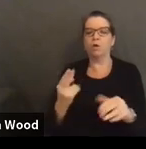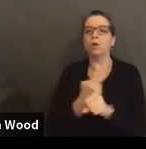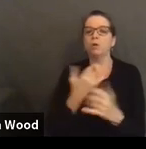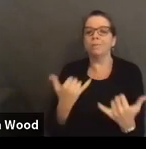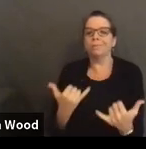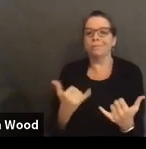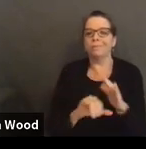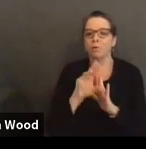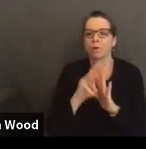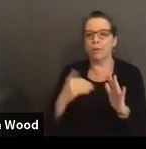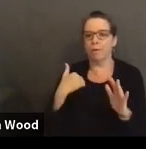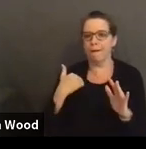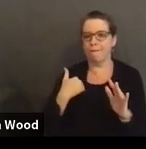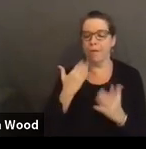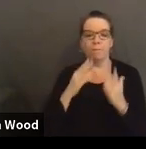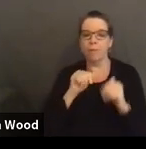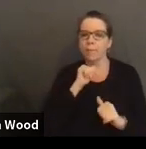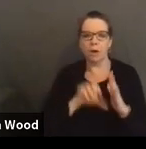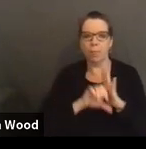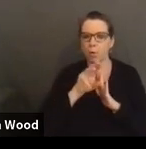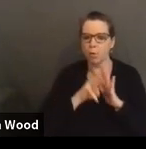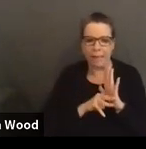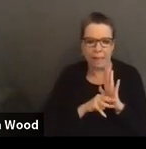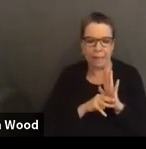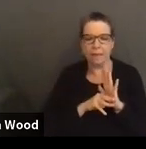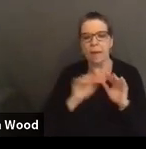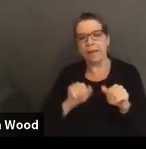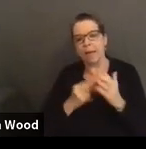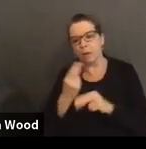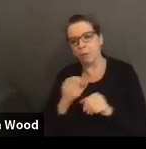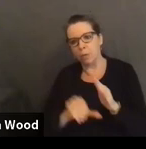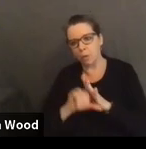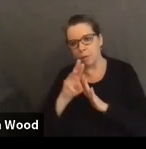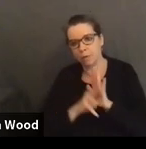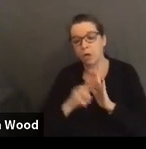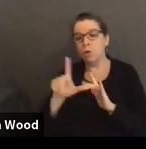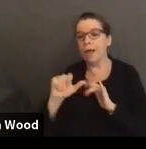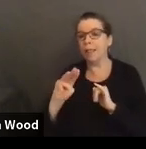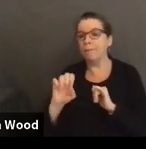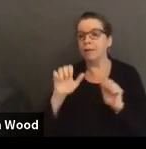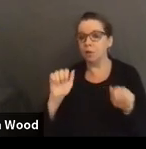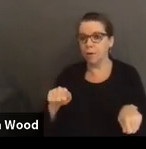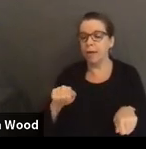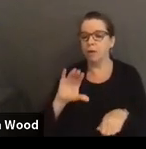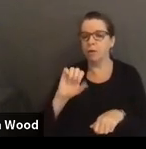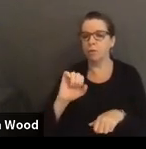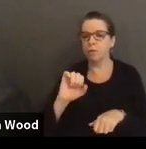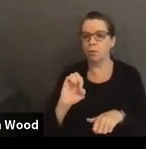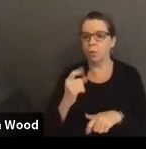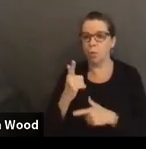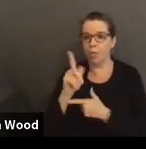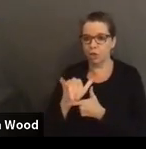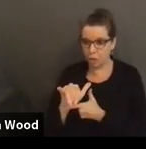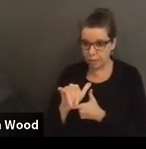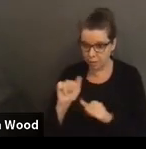and therefore maybe you're not going to use the curriculum. You could instead decide to use the LMS, that is Schoology. You could decide